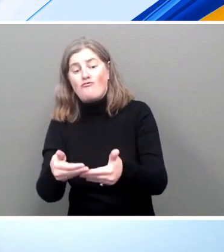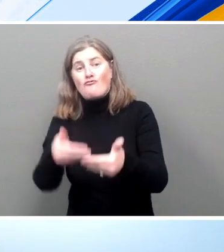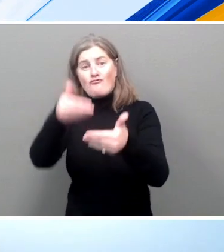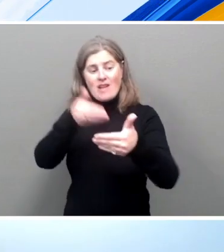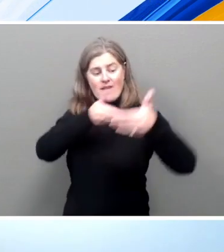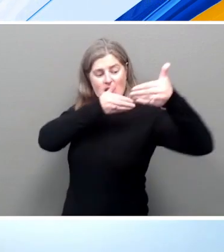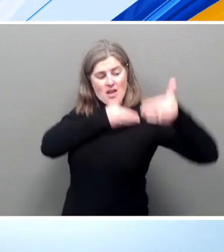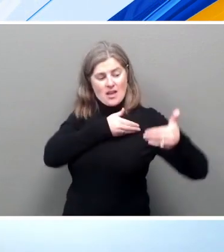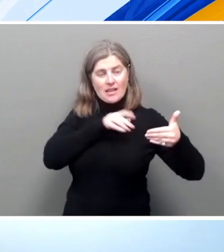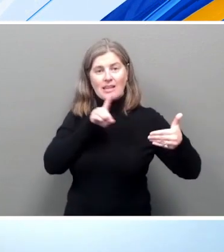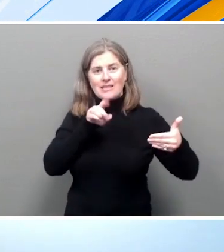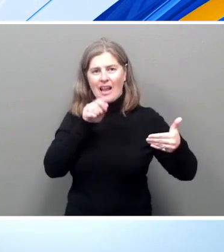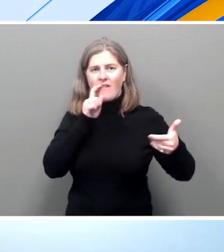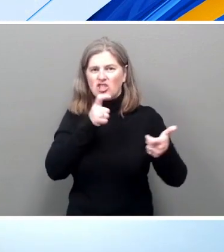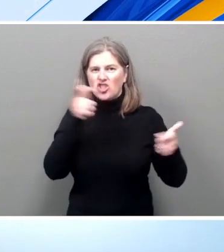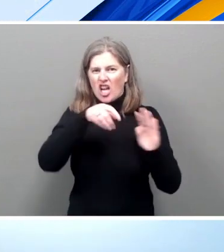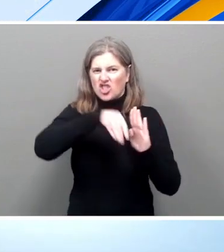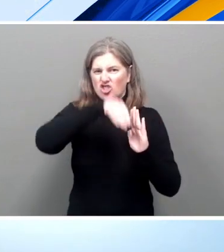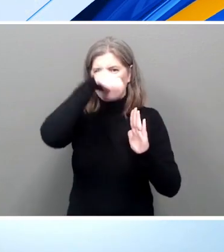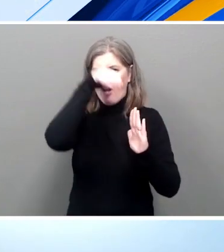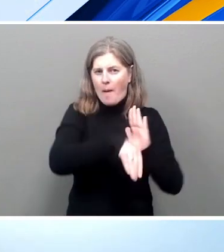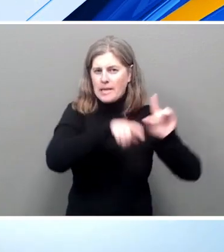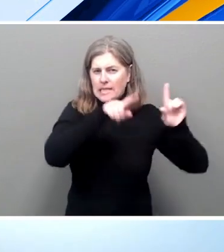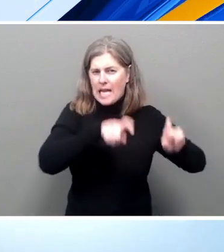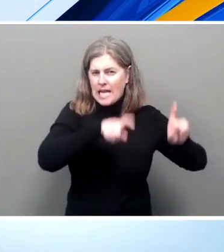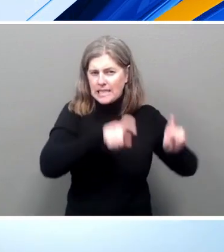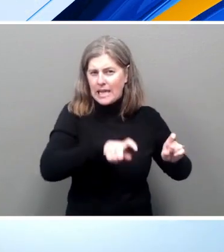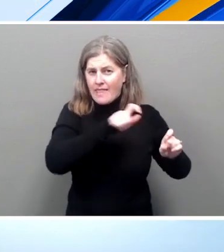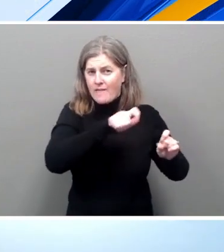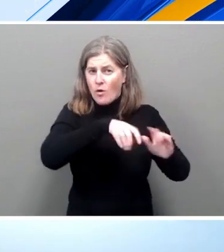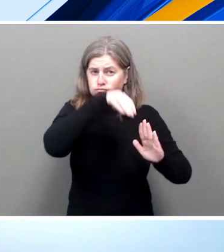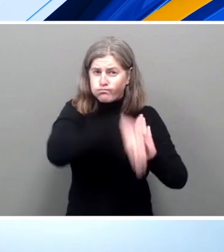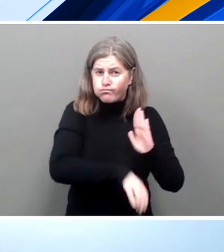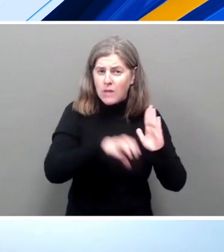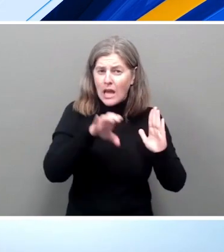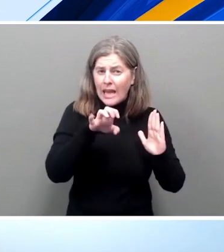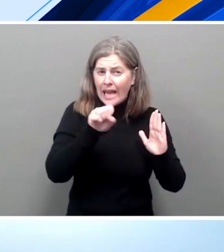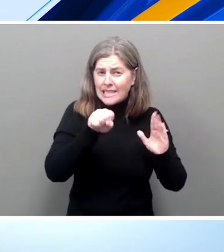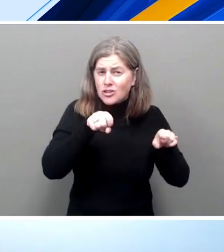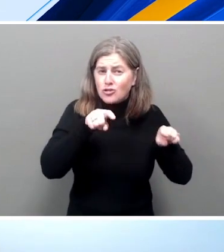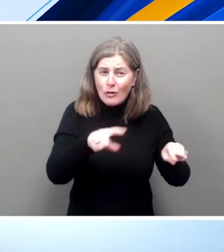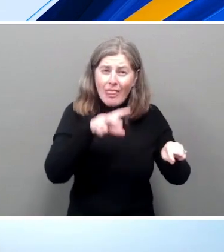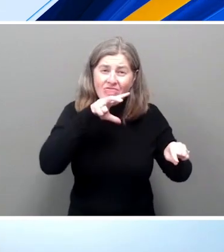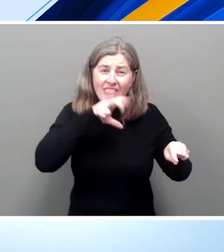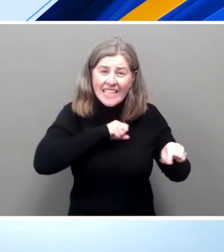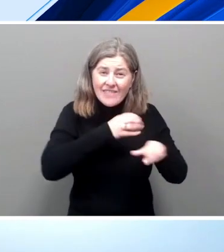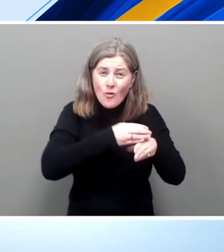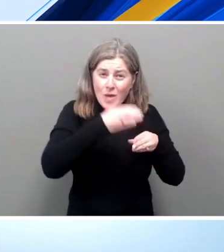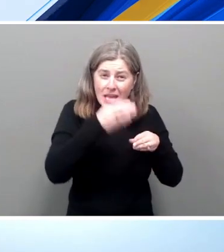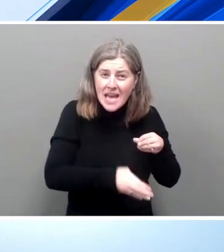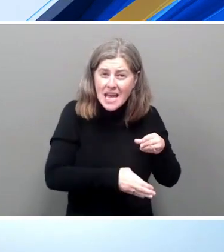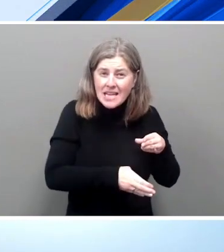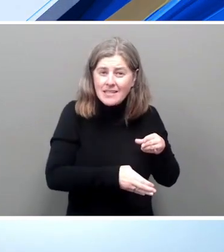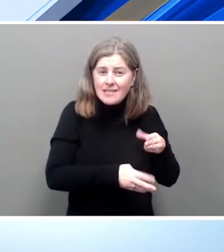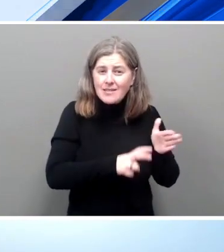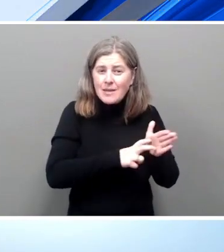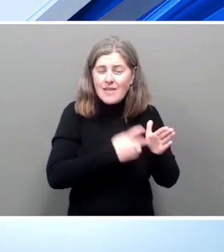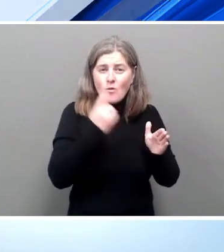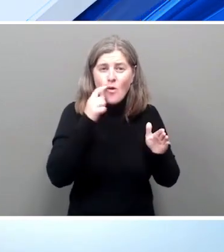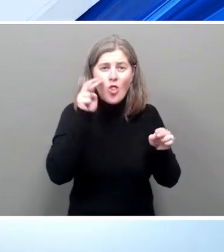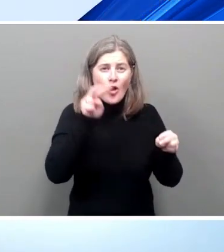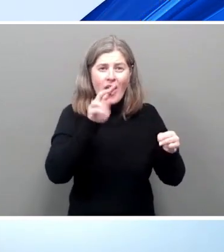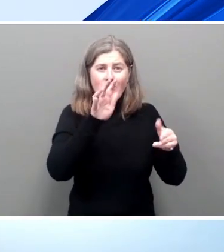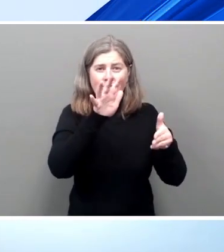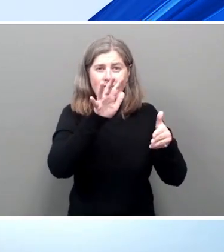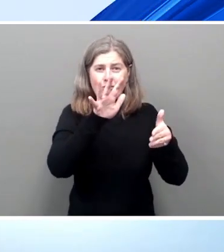a giant drop in testing and therefore cases over the Thanksgiving weekend. And so that if you look at the graph, there's this